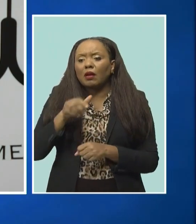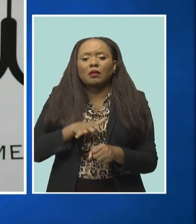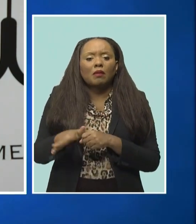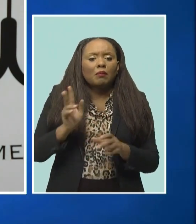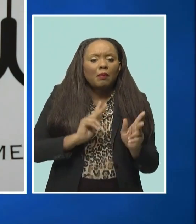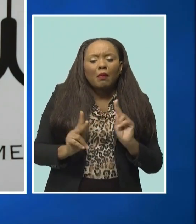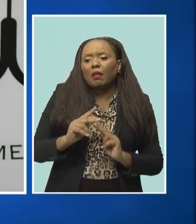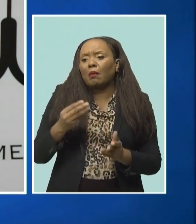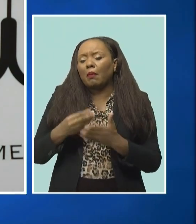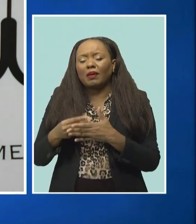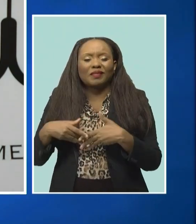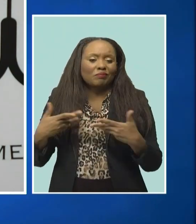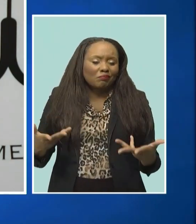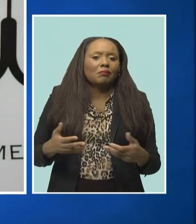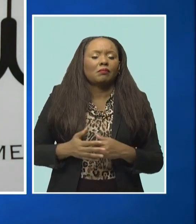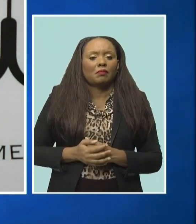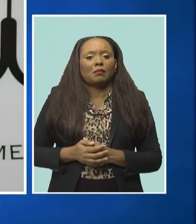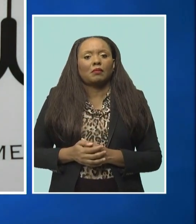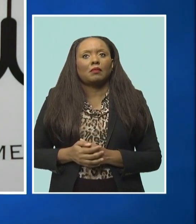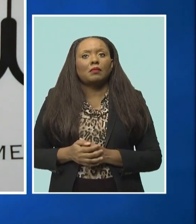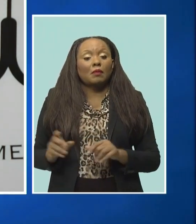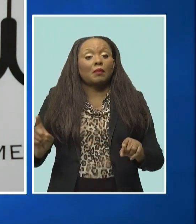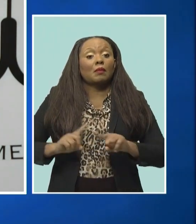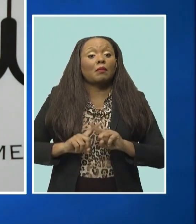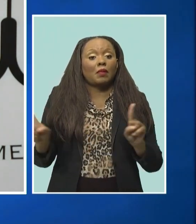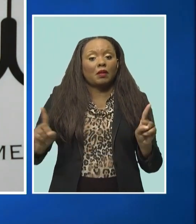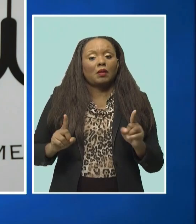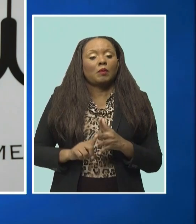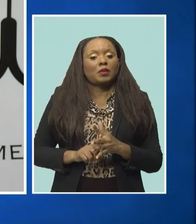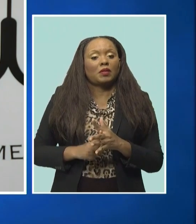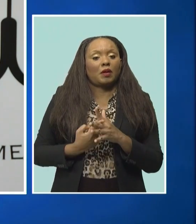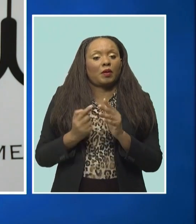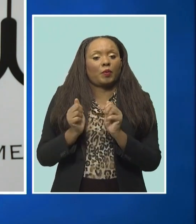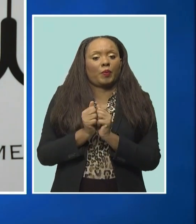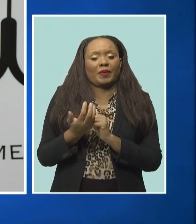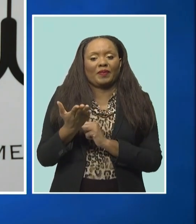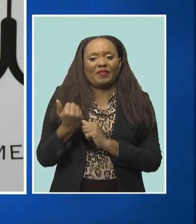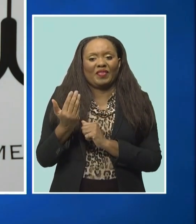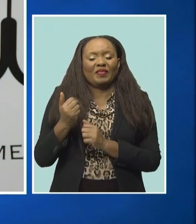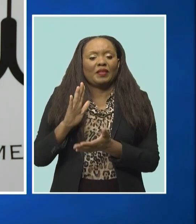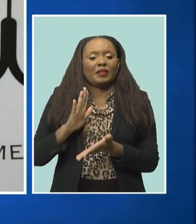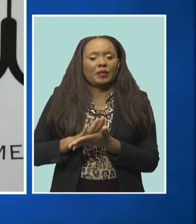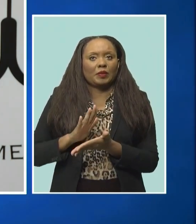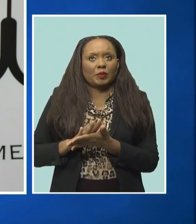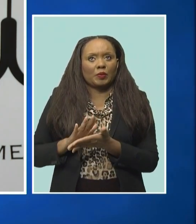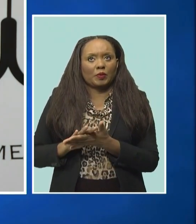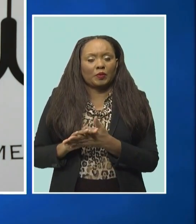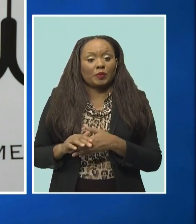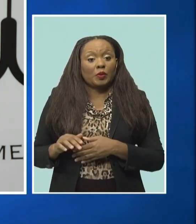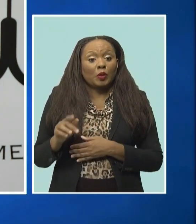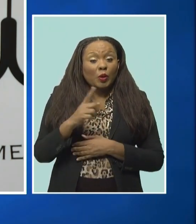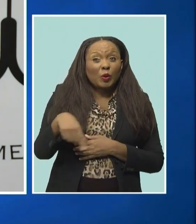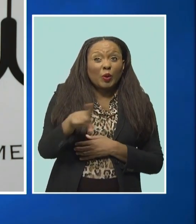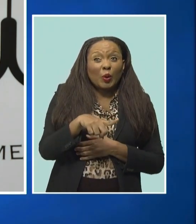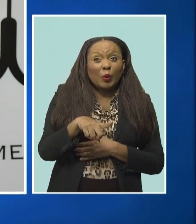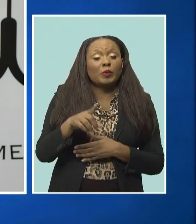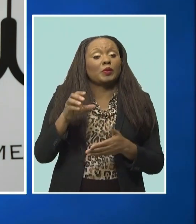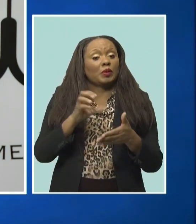by expanding our hands-on projects in order to add value, attract members, and enhance